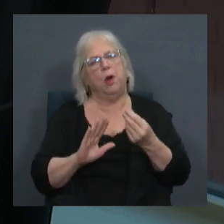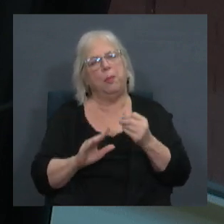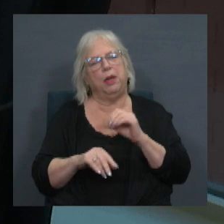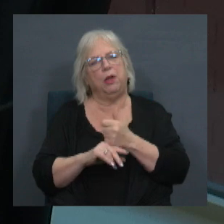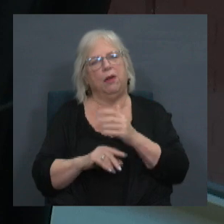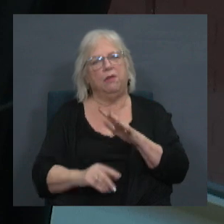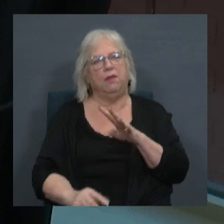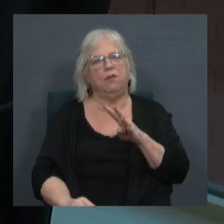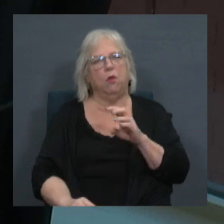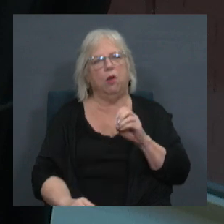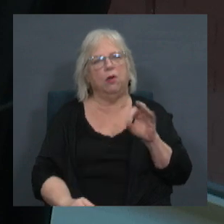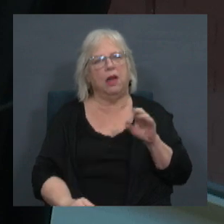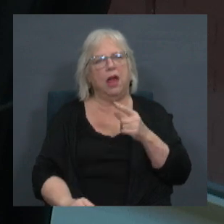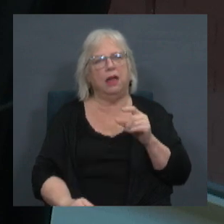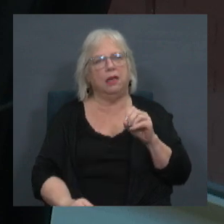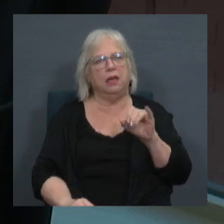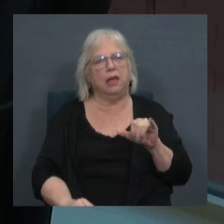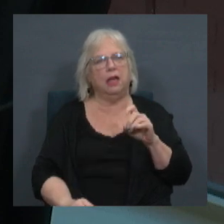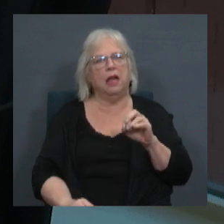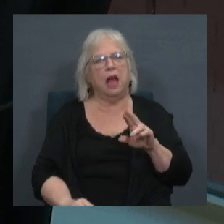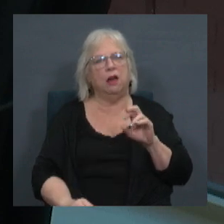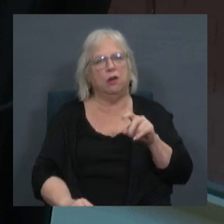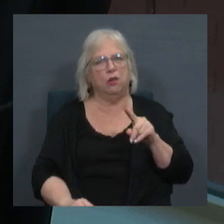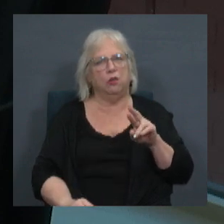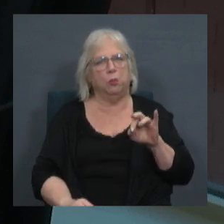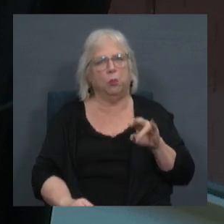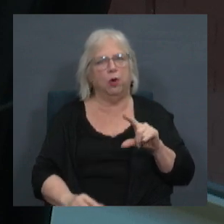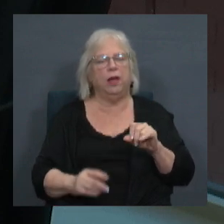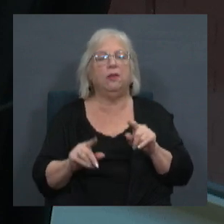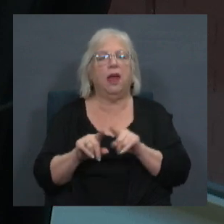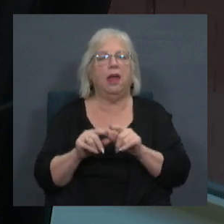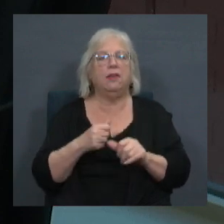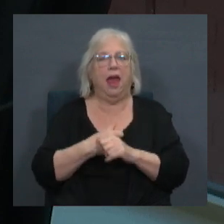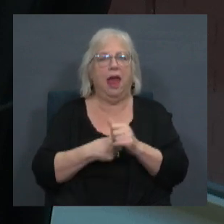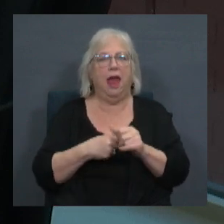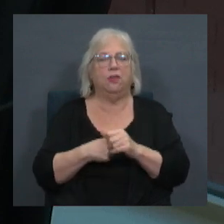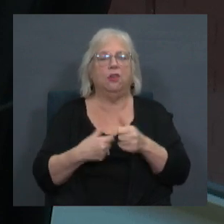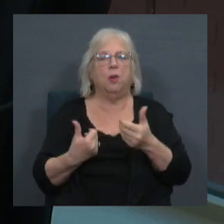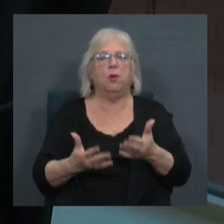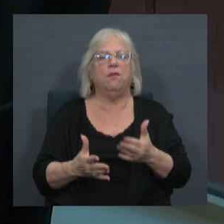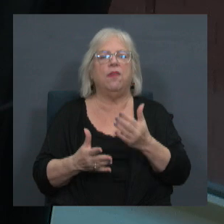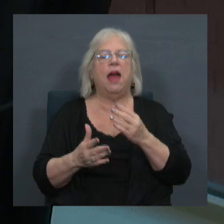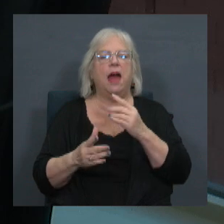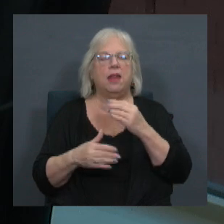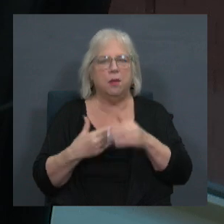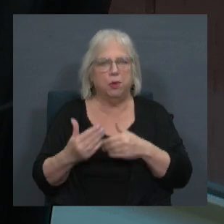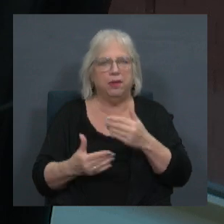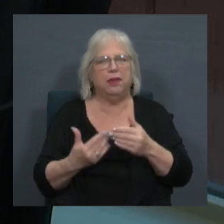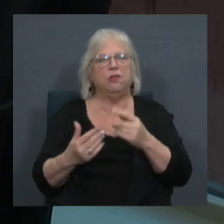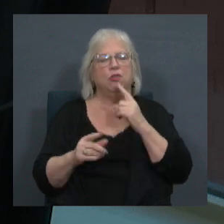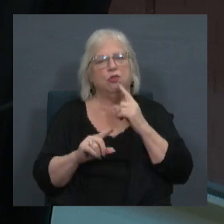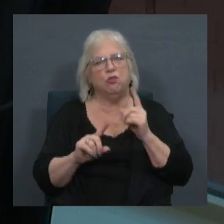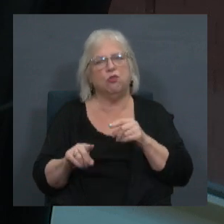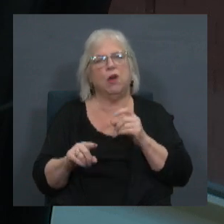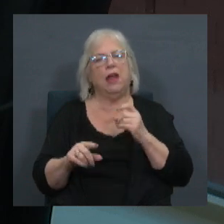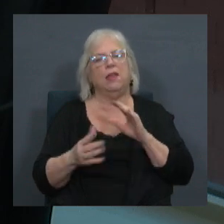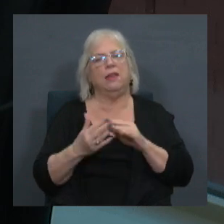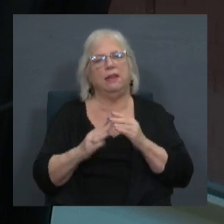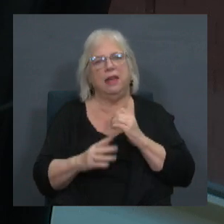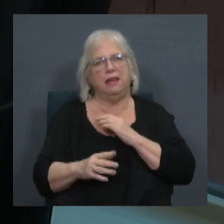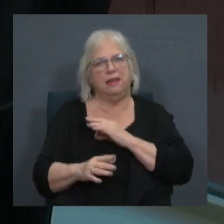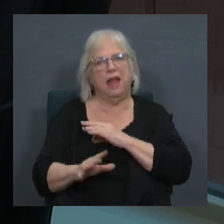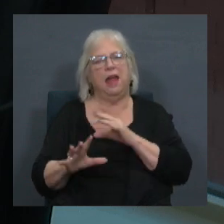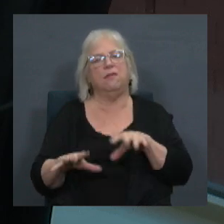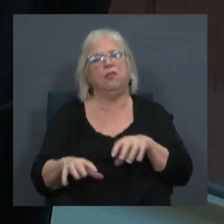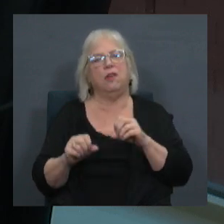at 5409 Geyer Springs Road, Little Rock, Arkansas as a structural fire and health hazard, to provide for summary abatement procedures, to direct city staff to take such